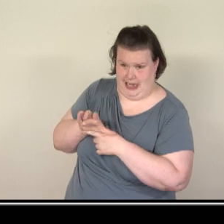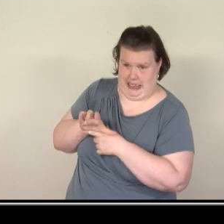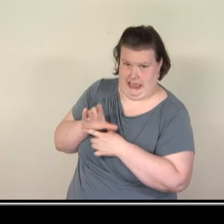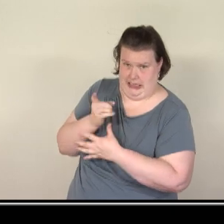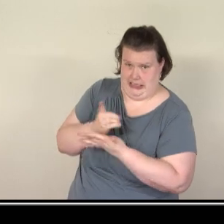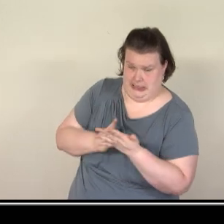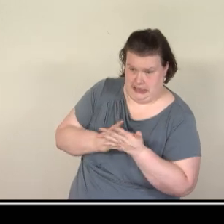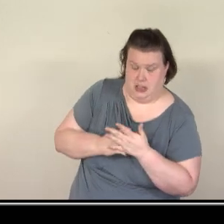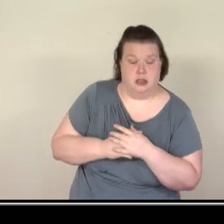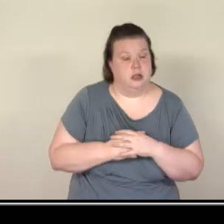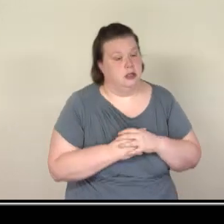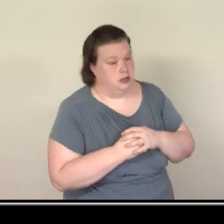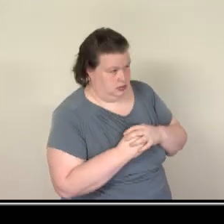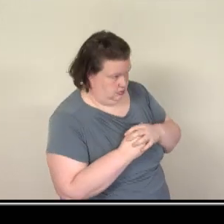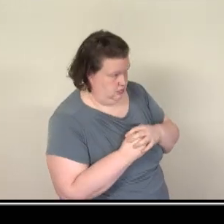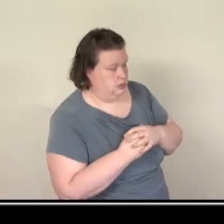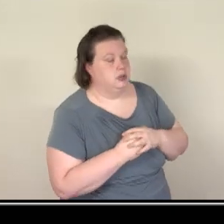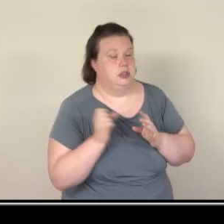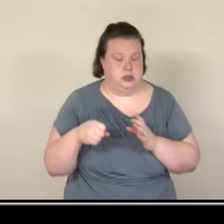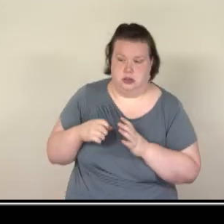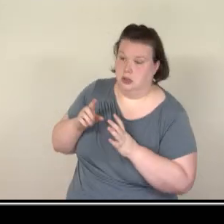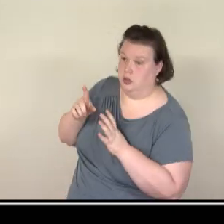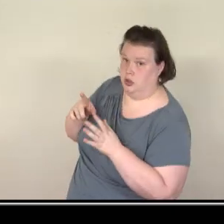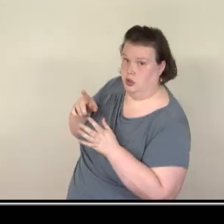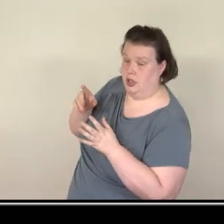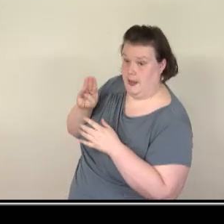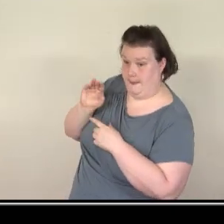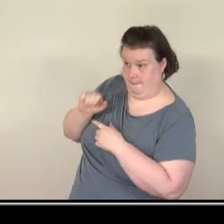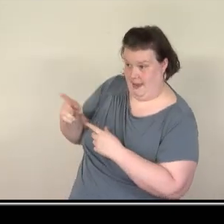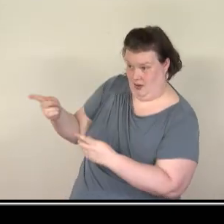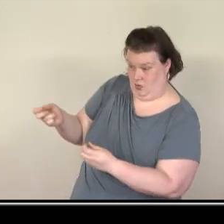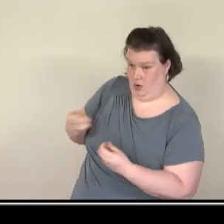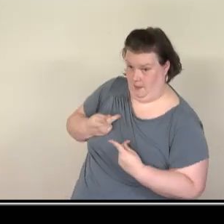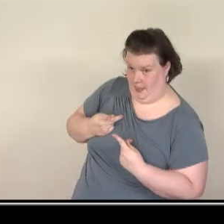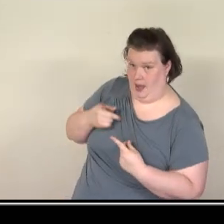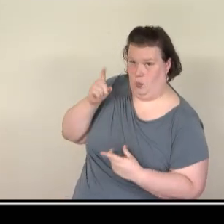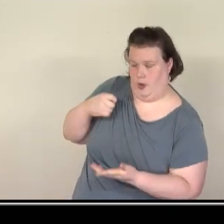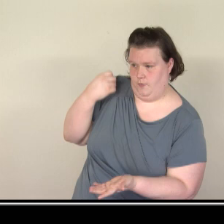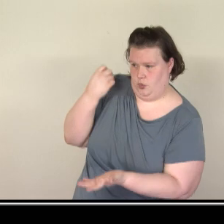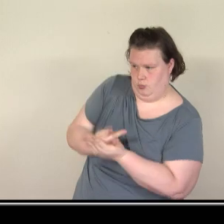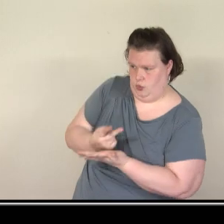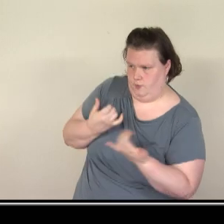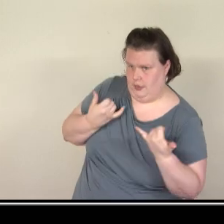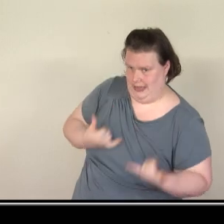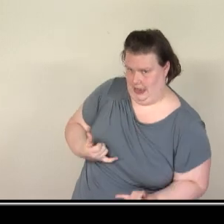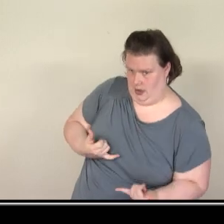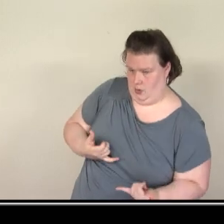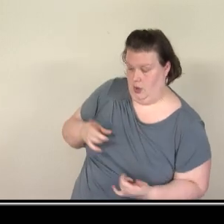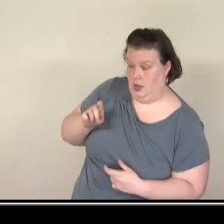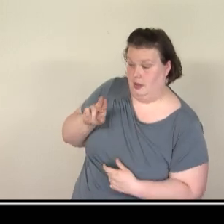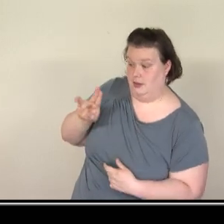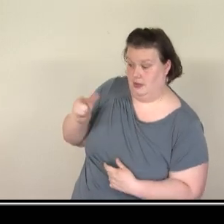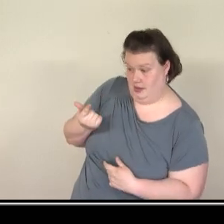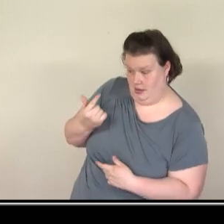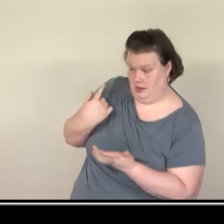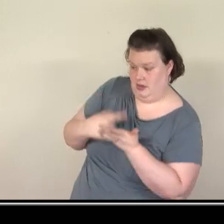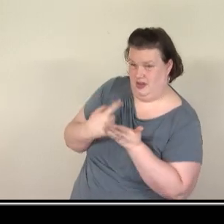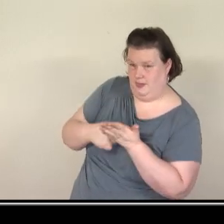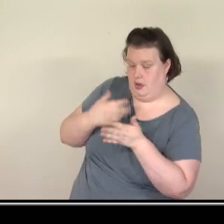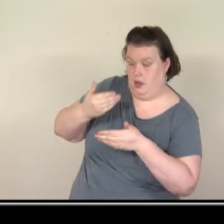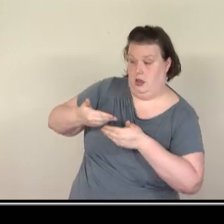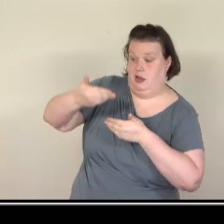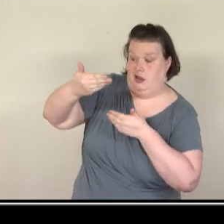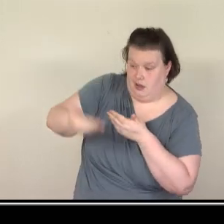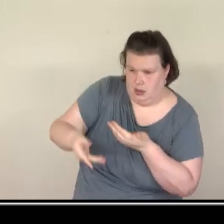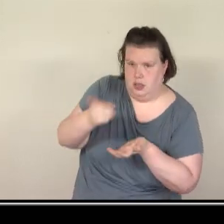what you'll be asked to approve when we come back in May. Correct. And then what Doug is talking about is the next step, which is